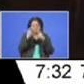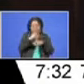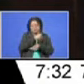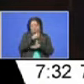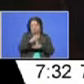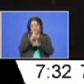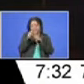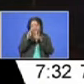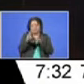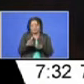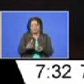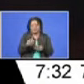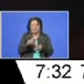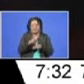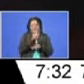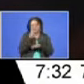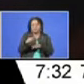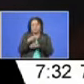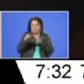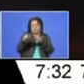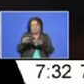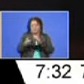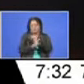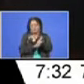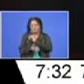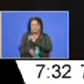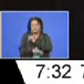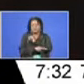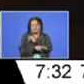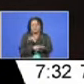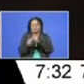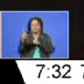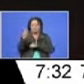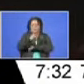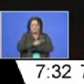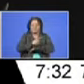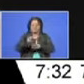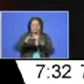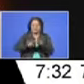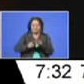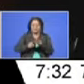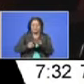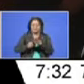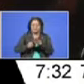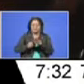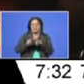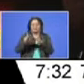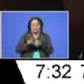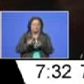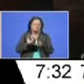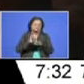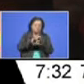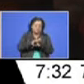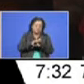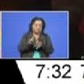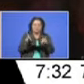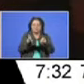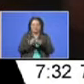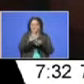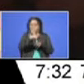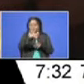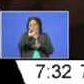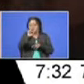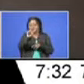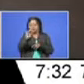Superior Waste Disposal, Kirk Mockfe, says their day starts as early as 3 a.m. They are responsible for the Golden